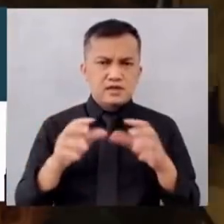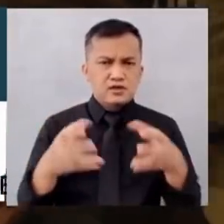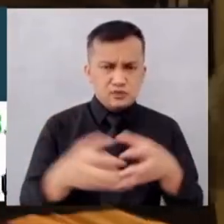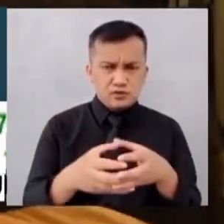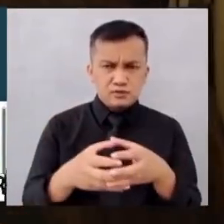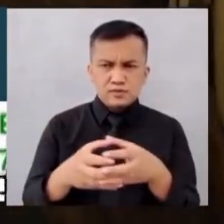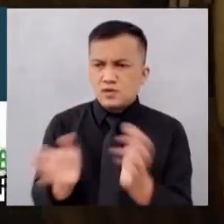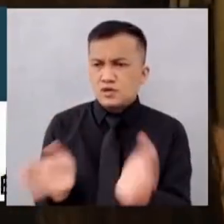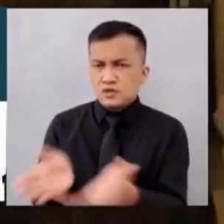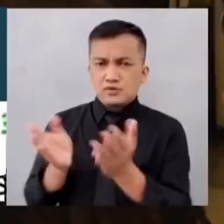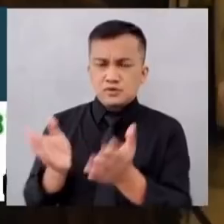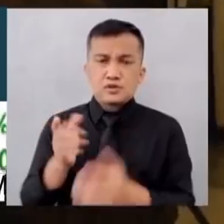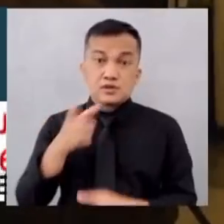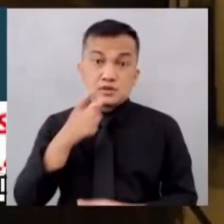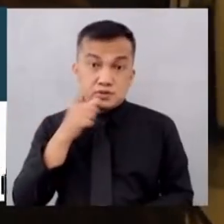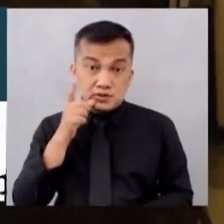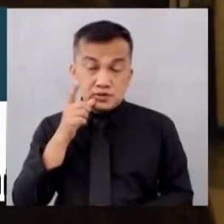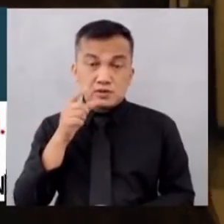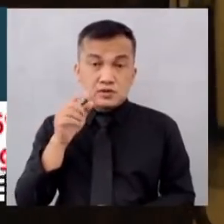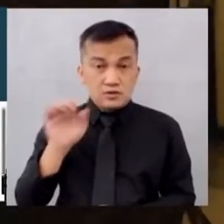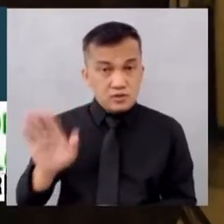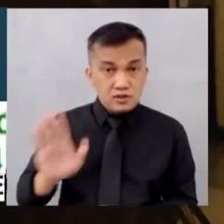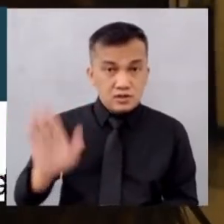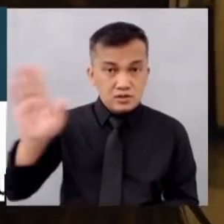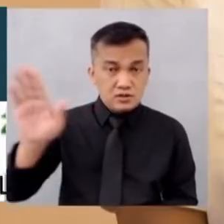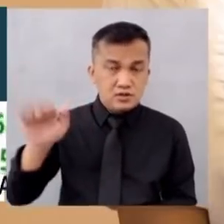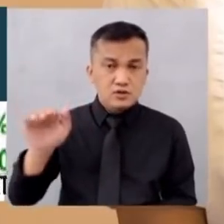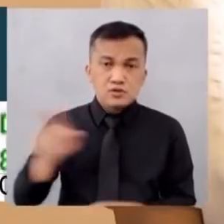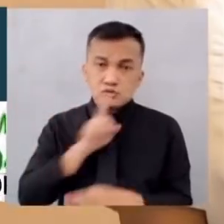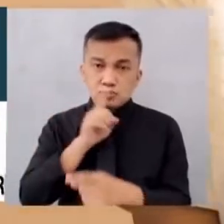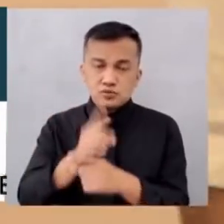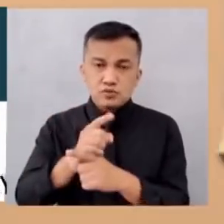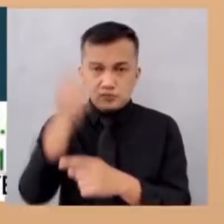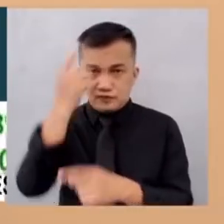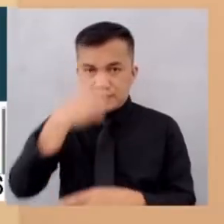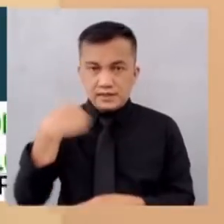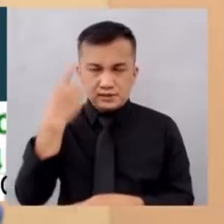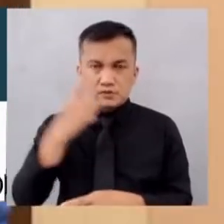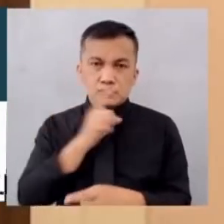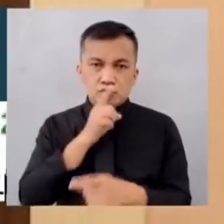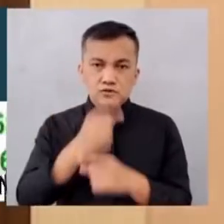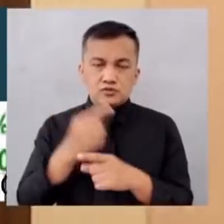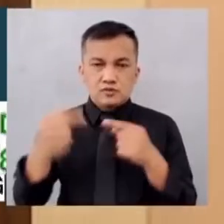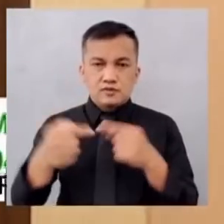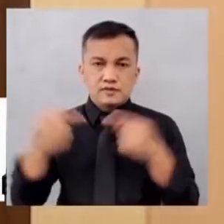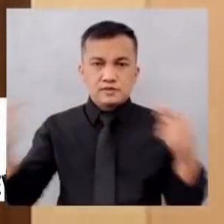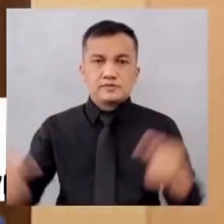seek the presidency, calling her the true face of the true opposition.